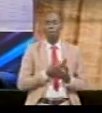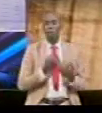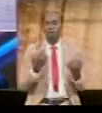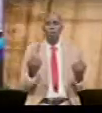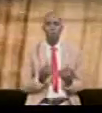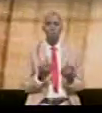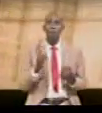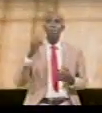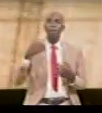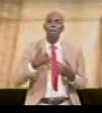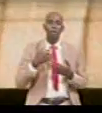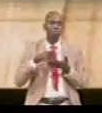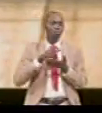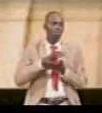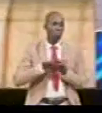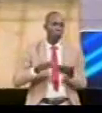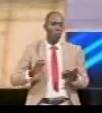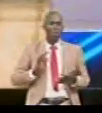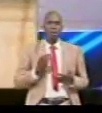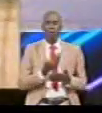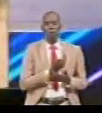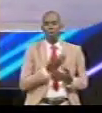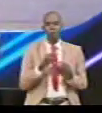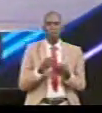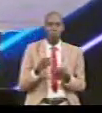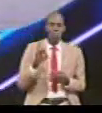has purified our spirit.